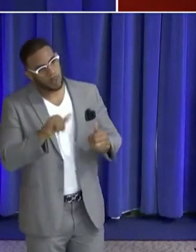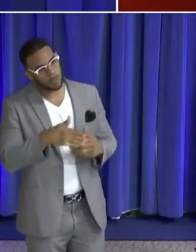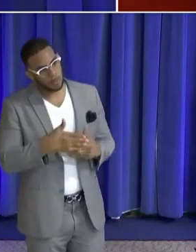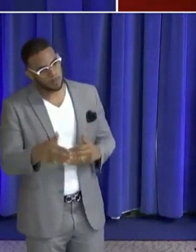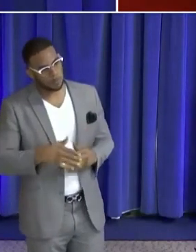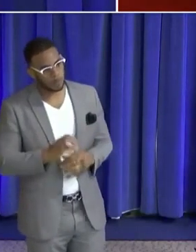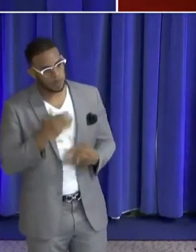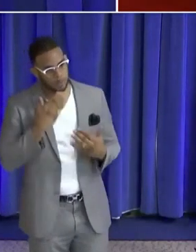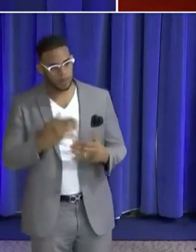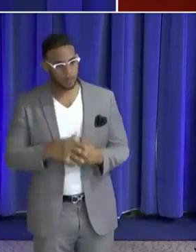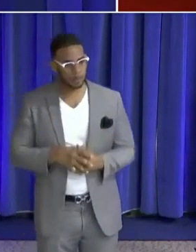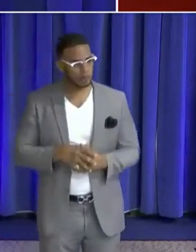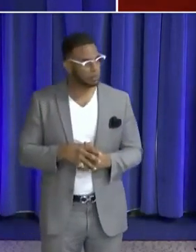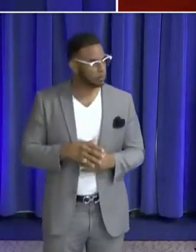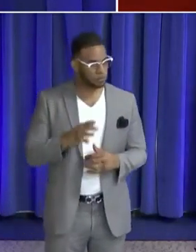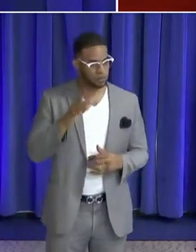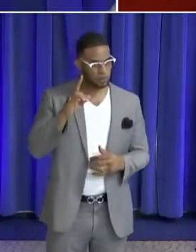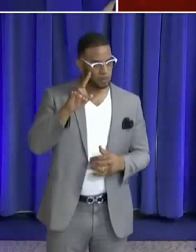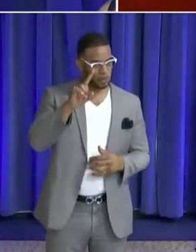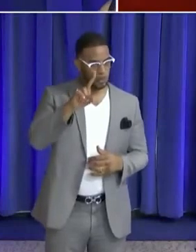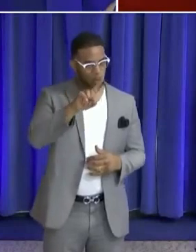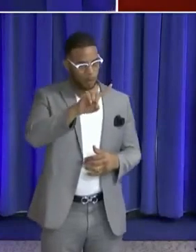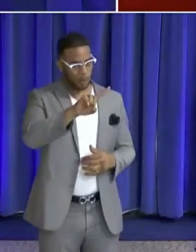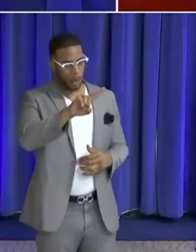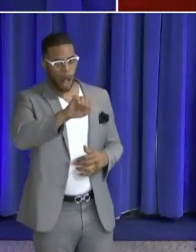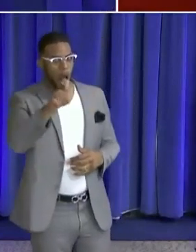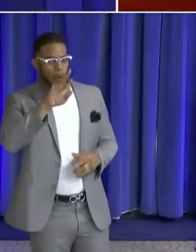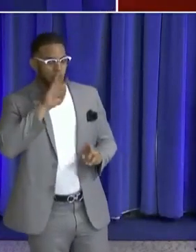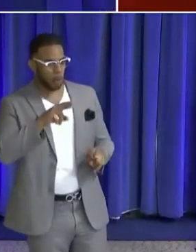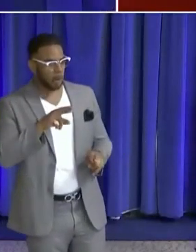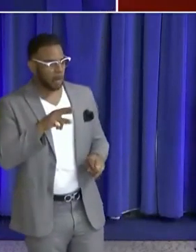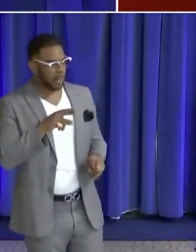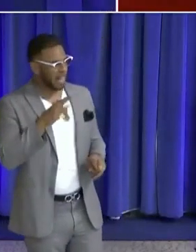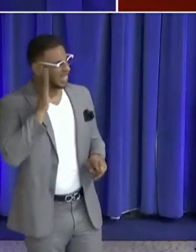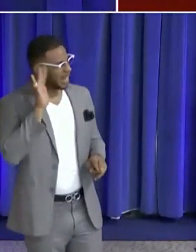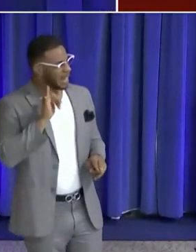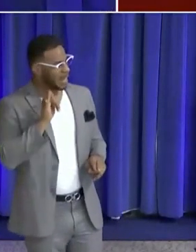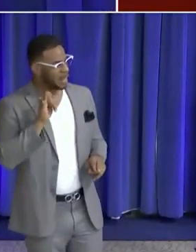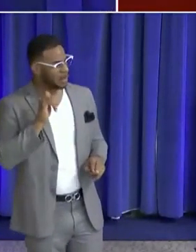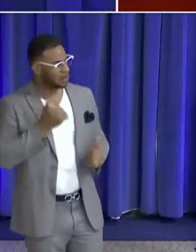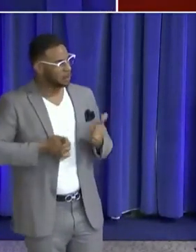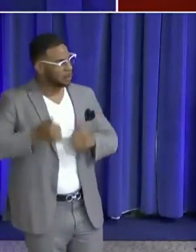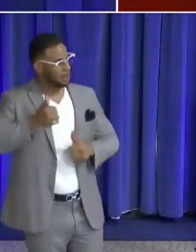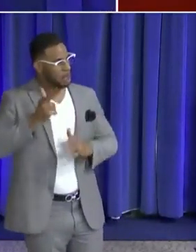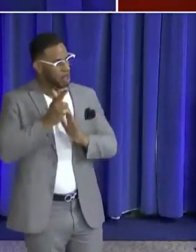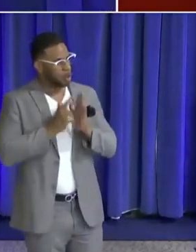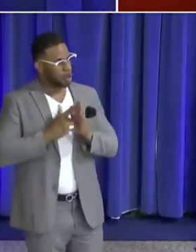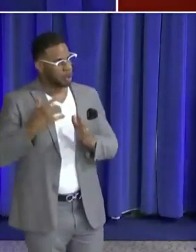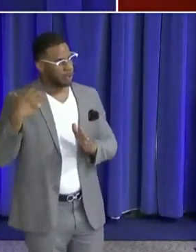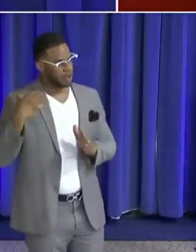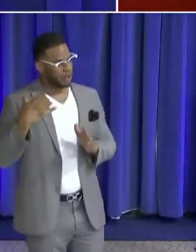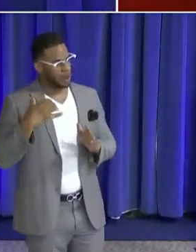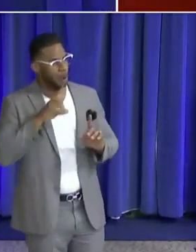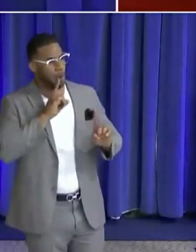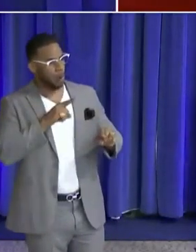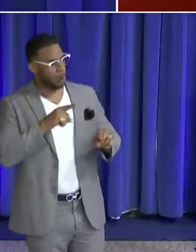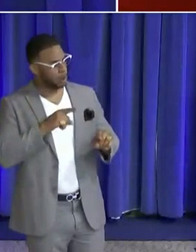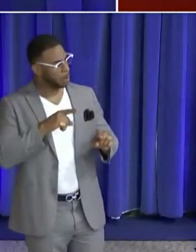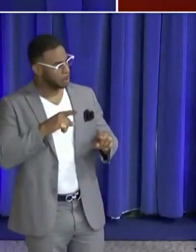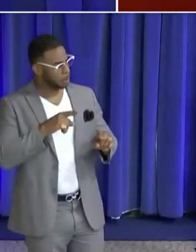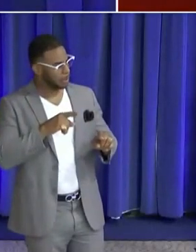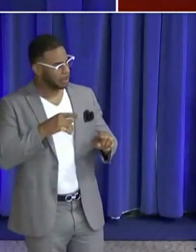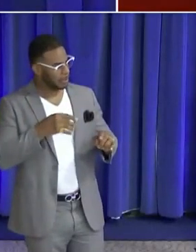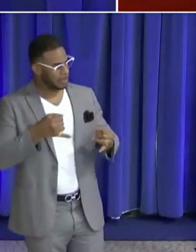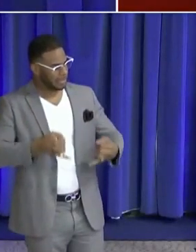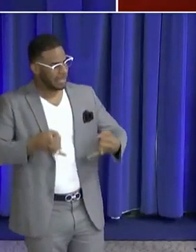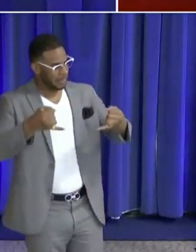Okay. Based on what the mayor said, it sounded like the attorney general was the one who ordered the expansion. Is that who you asked to scale back,